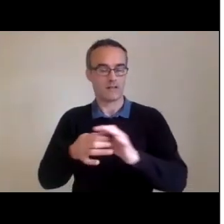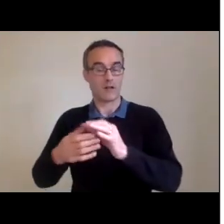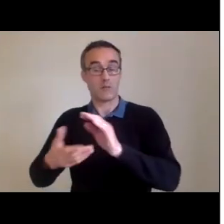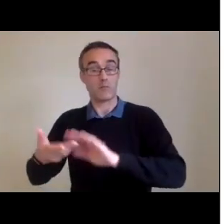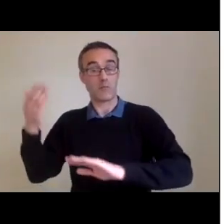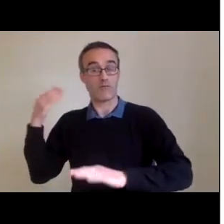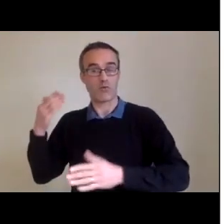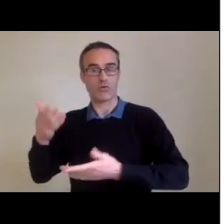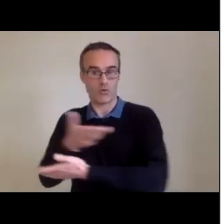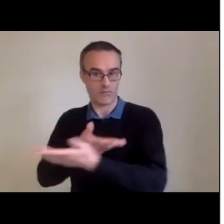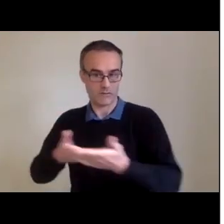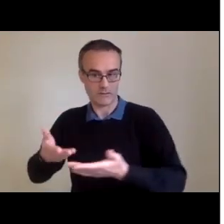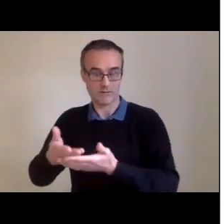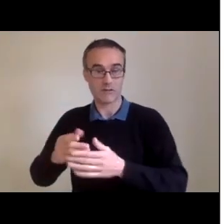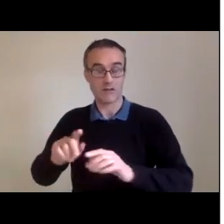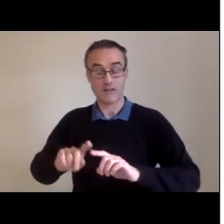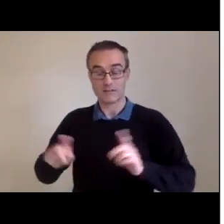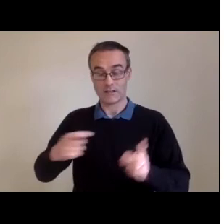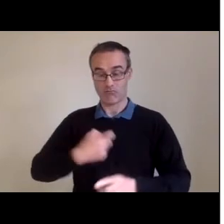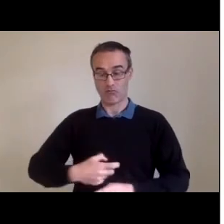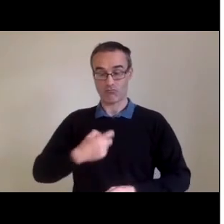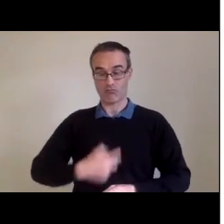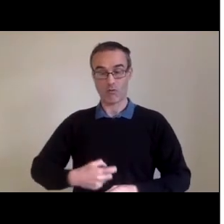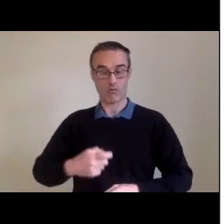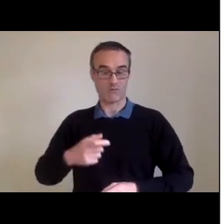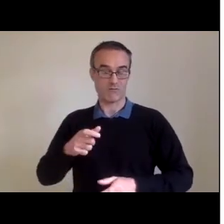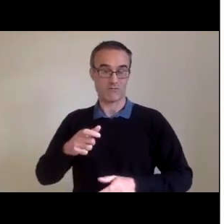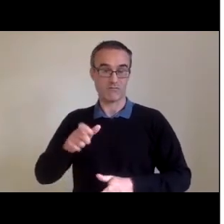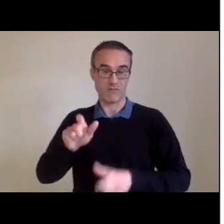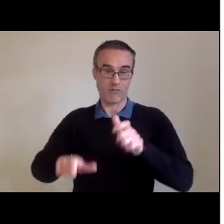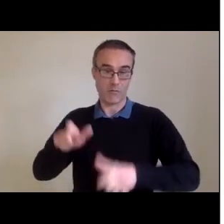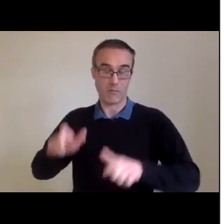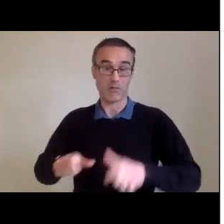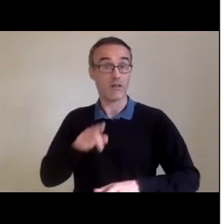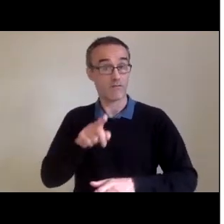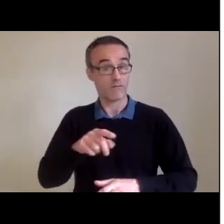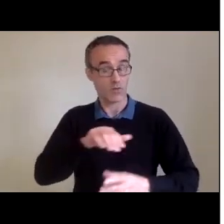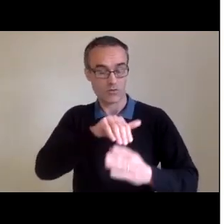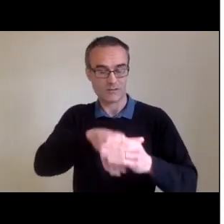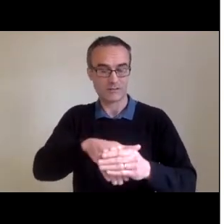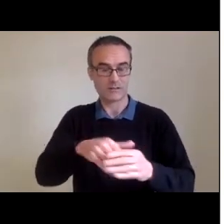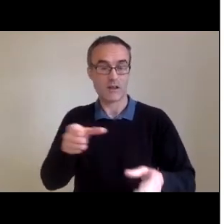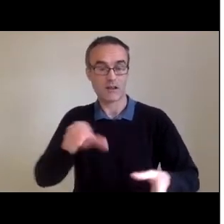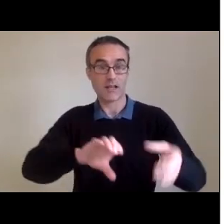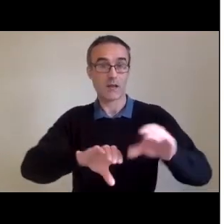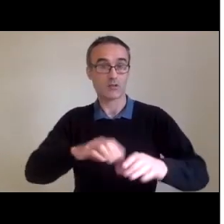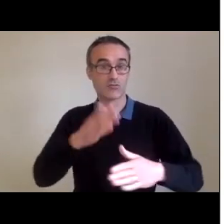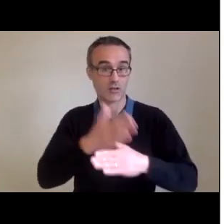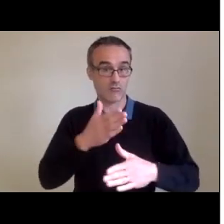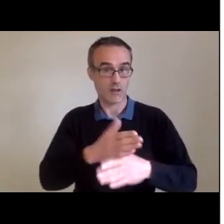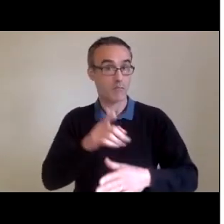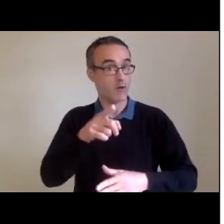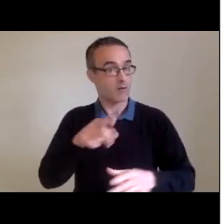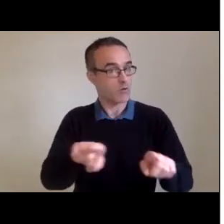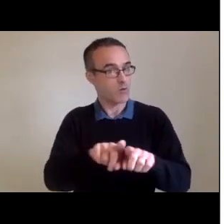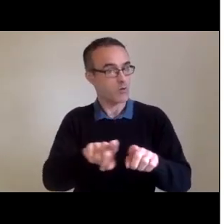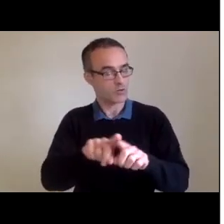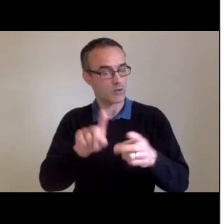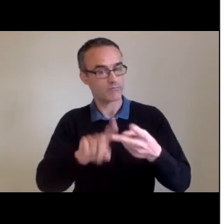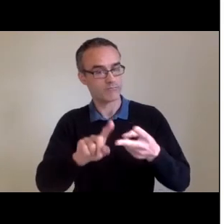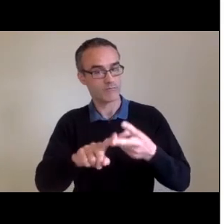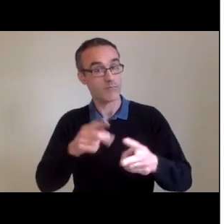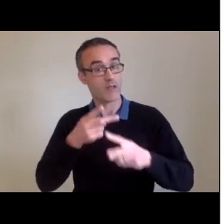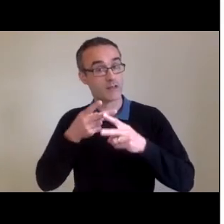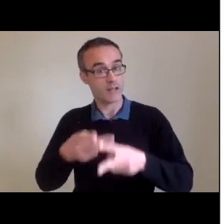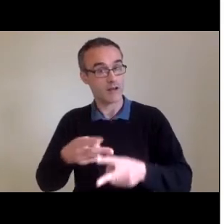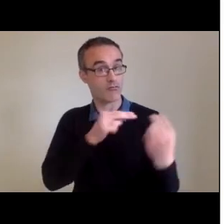play. If you are somebody who is in a chemistry career and yet you have a caring responsibility, then the Grants for Carers